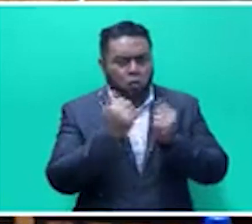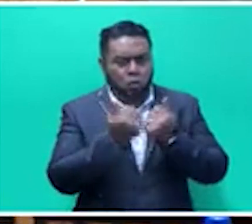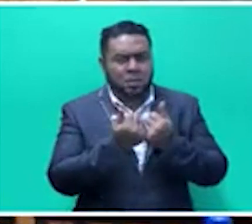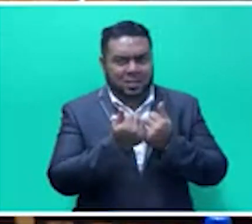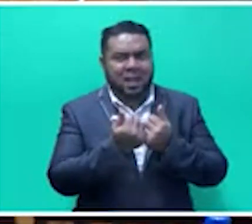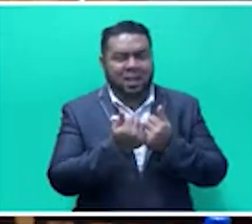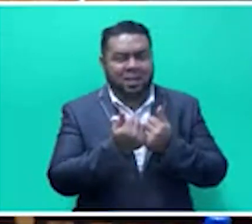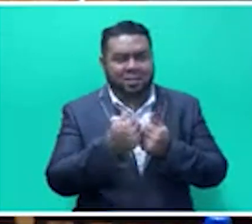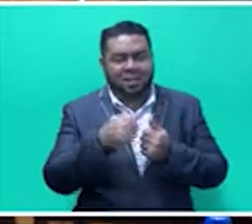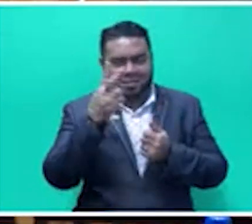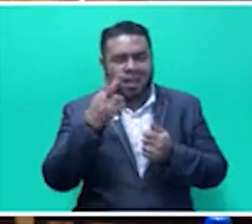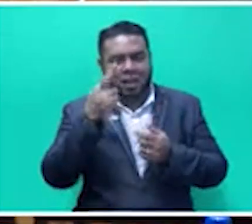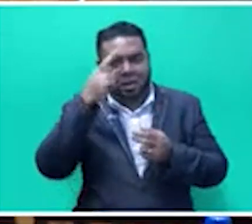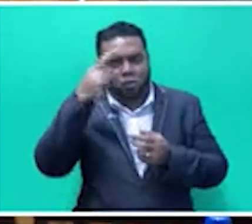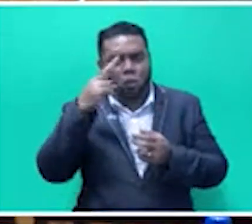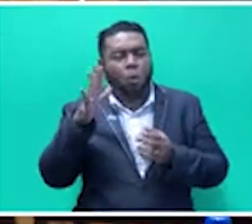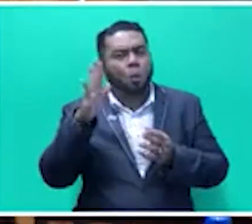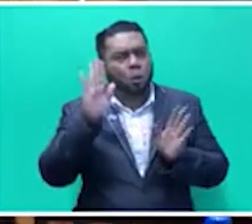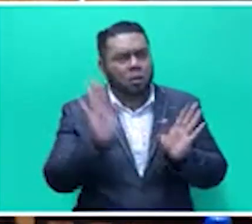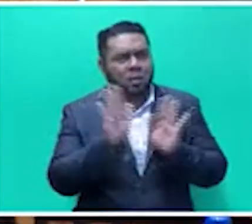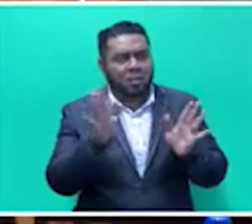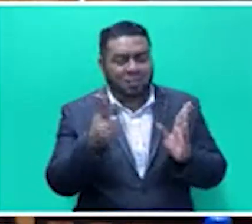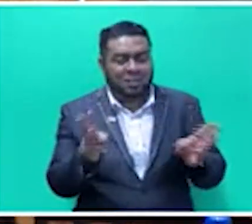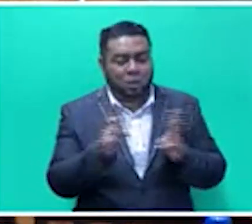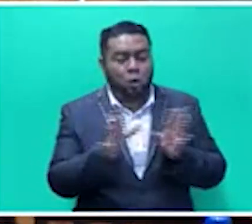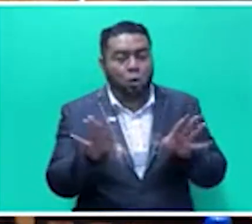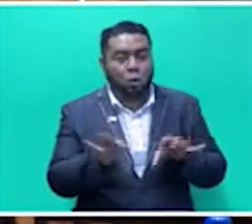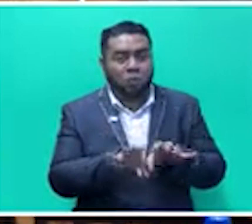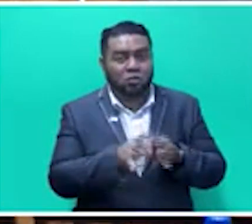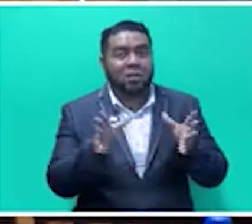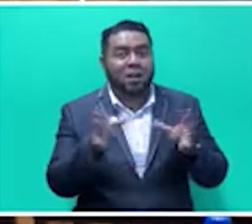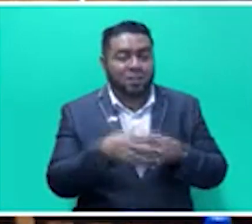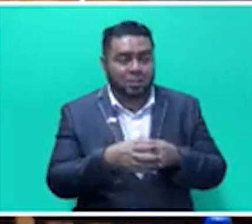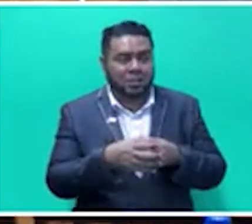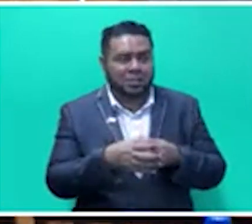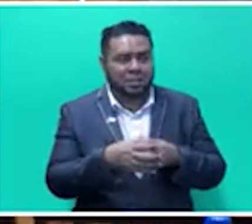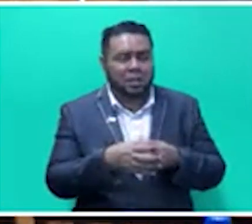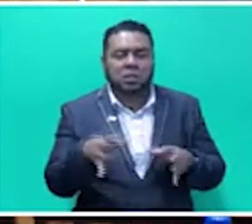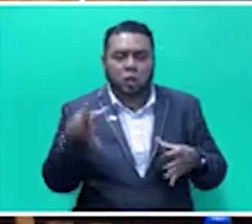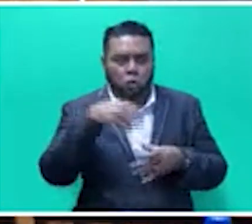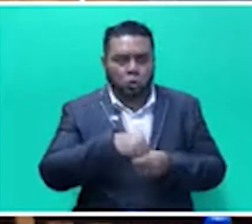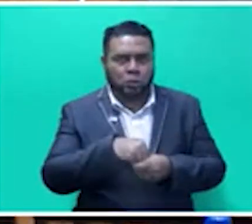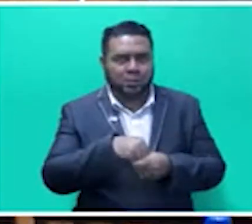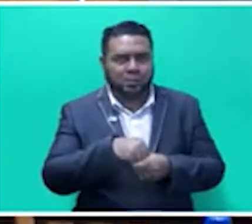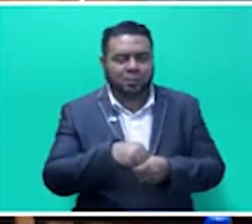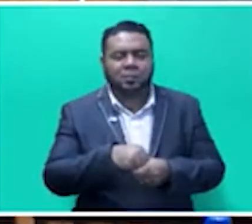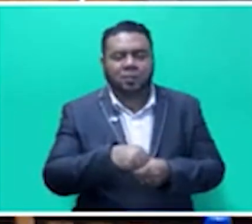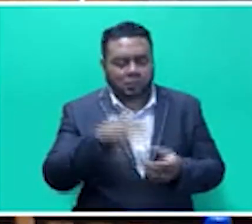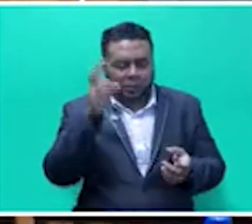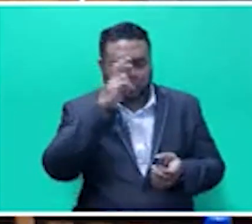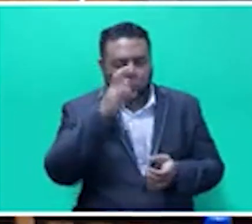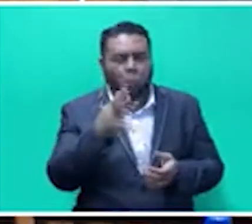that this coalition government is an inclusive, serious